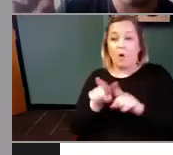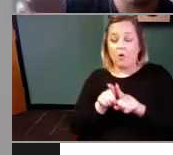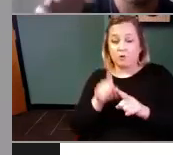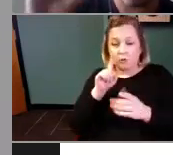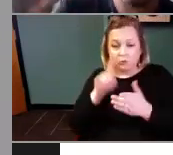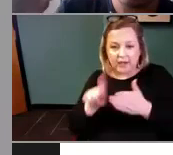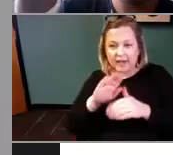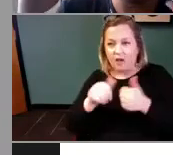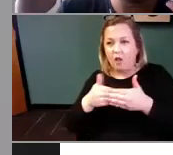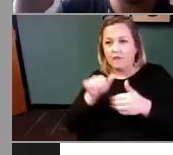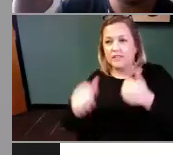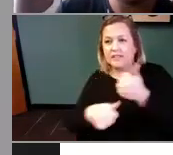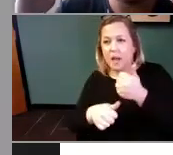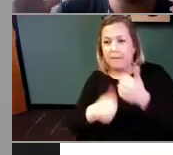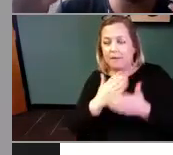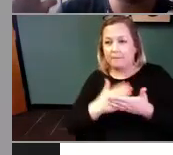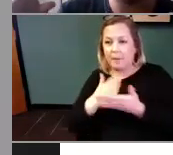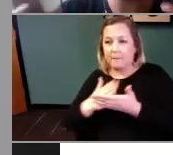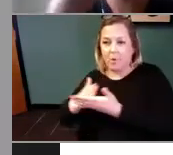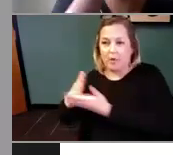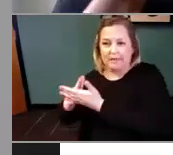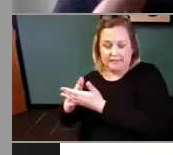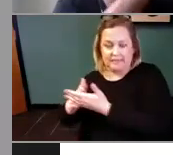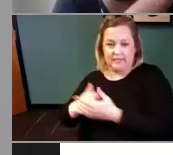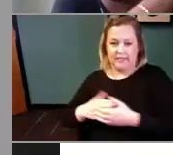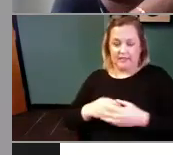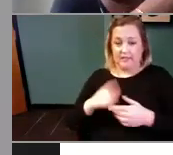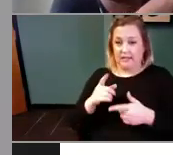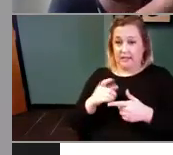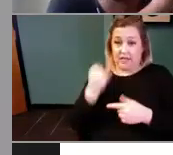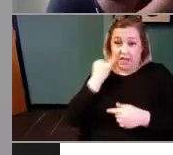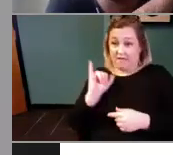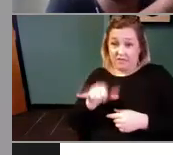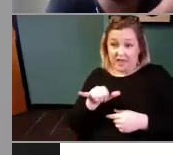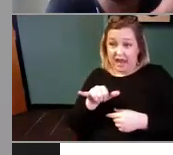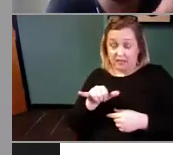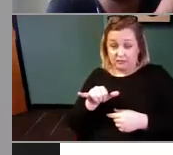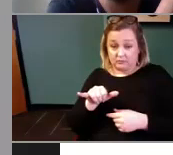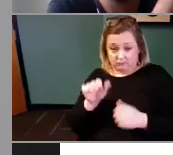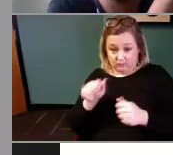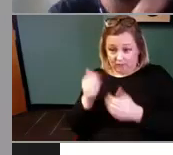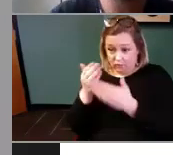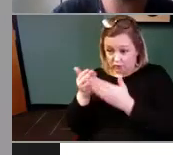particular graph. And then we are just saying that if that is the case, then this is a component and I just need to,